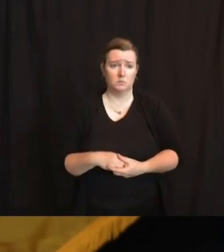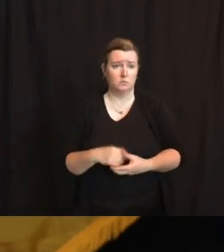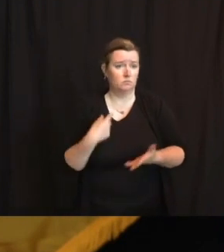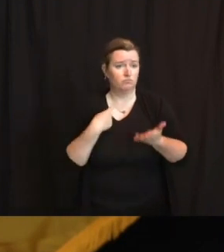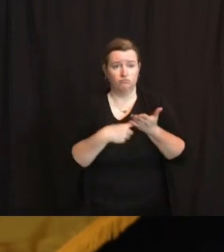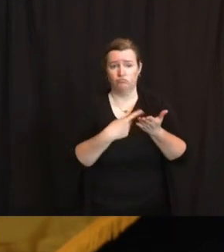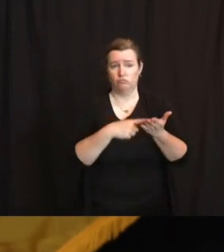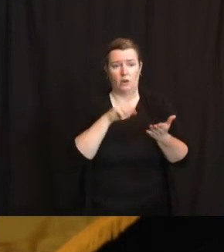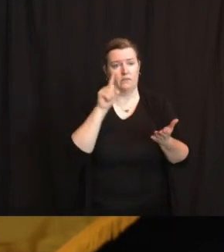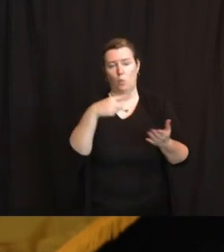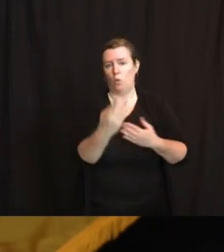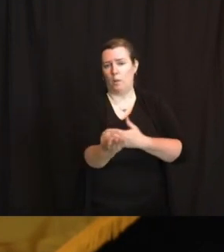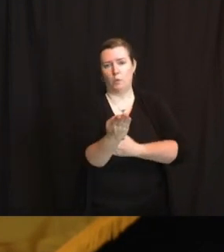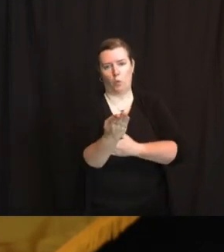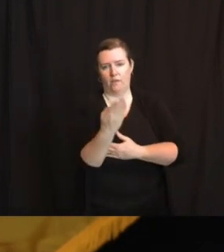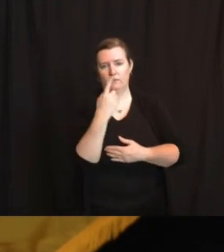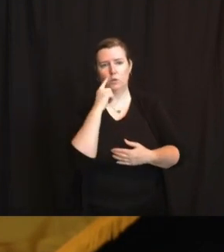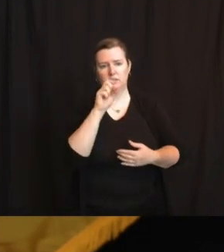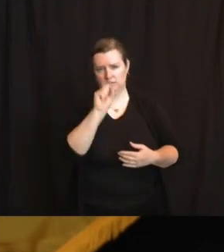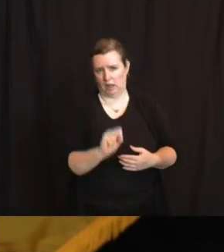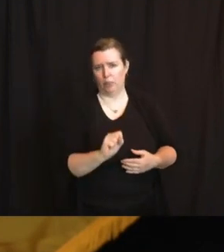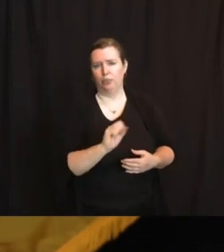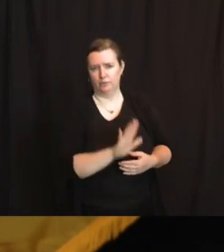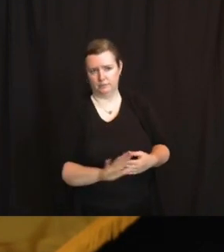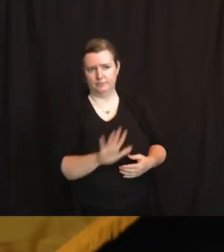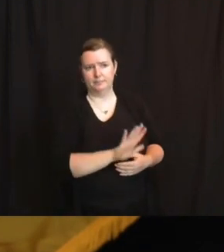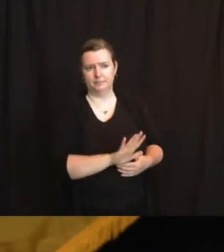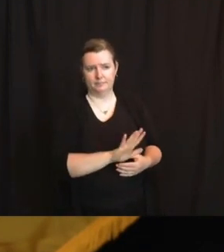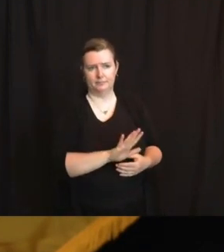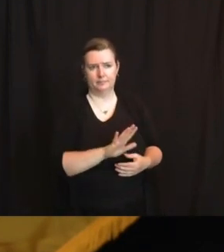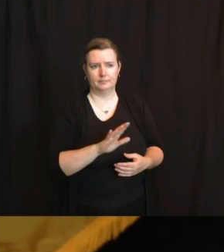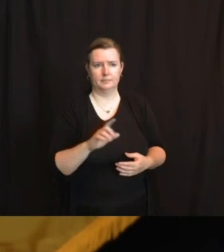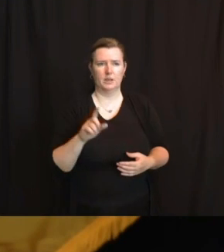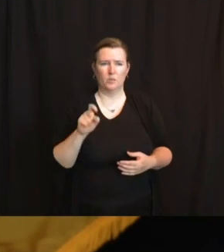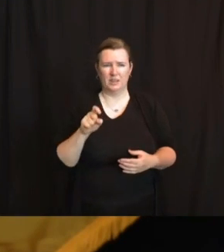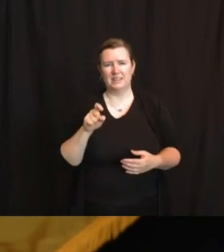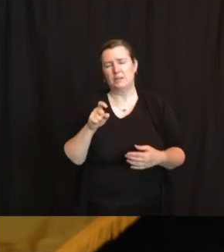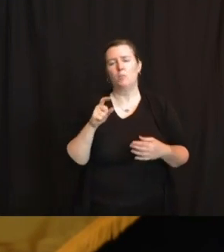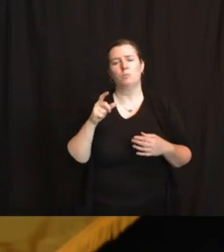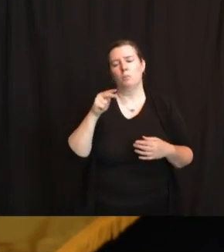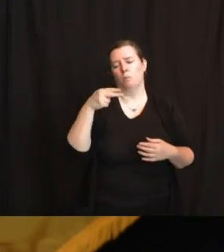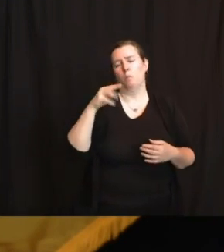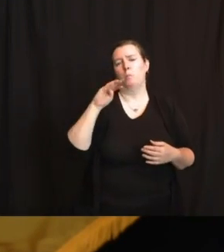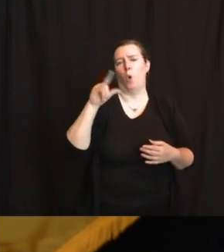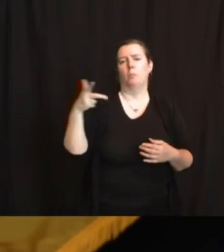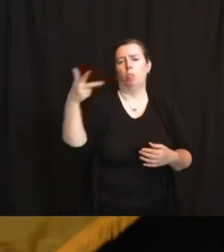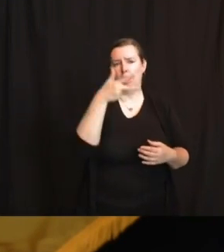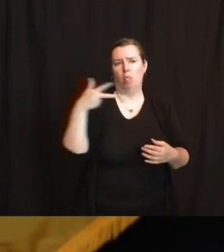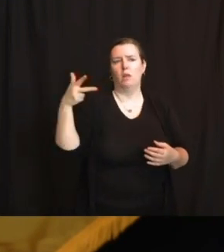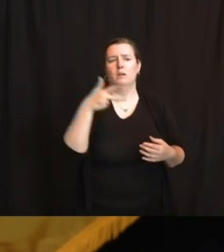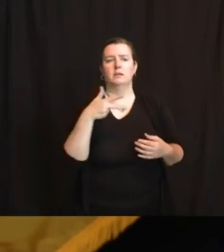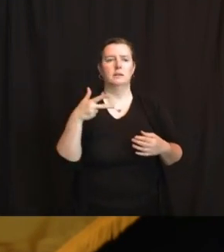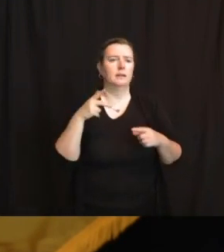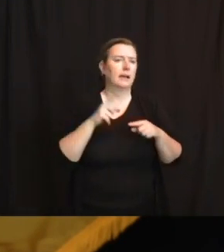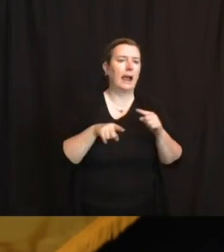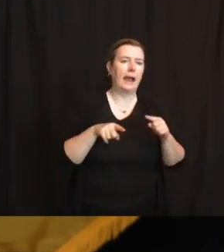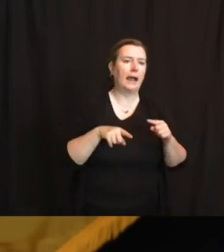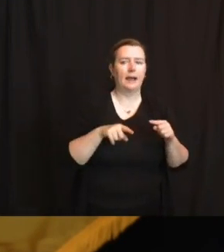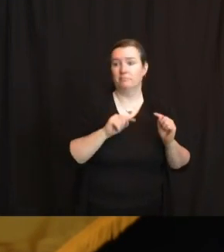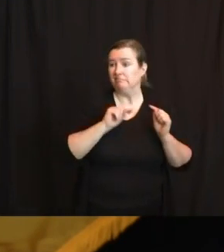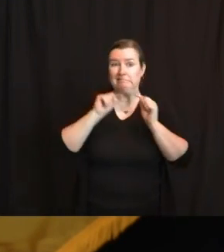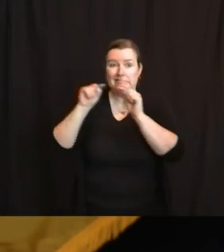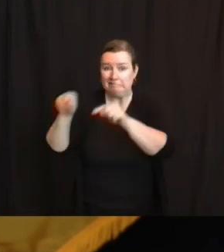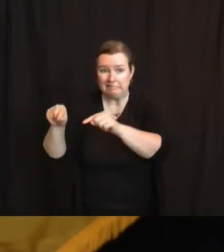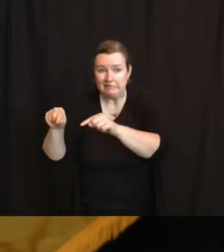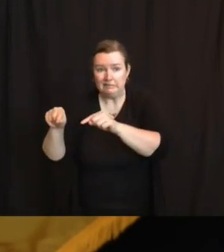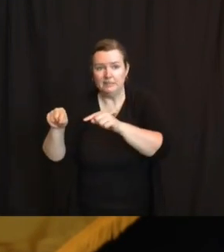mayor, we need to be able to be more mobile, move testing closer to the people who need it, particularly those that are